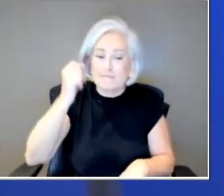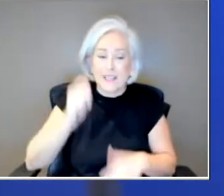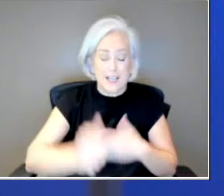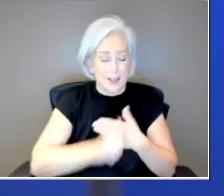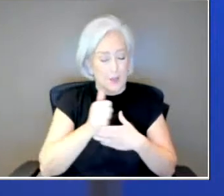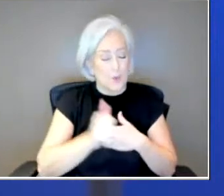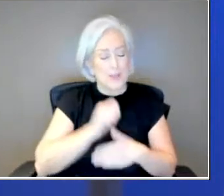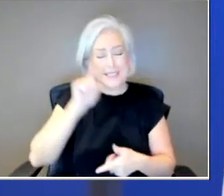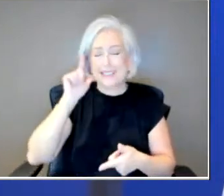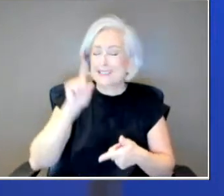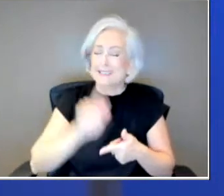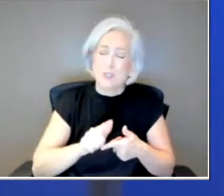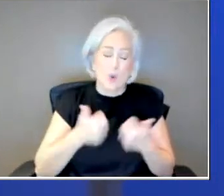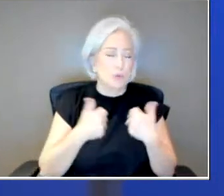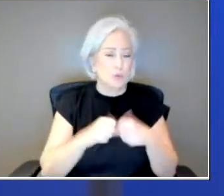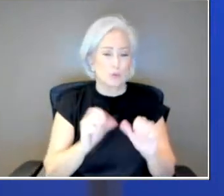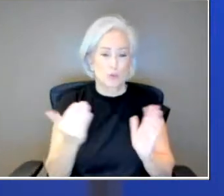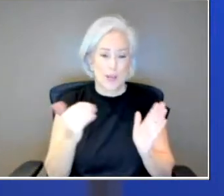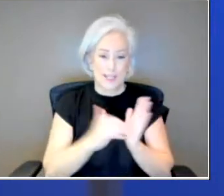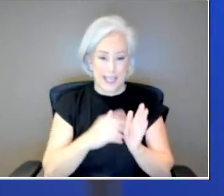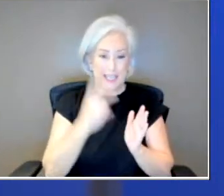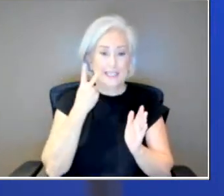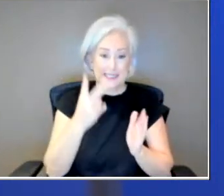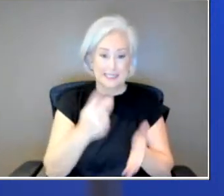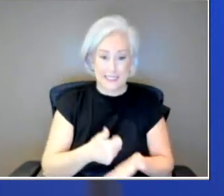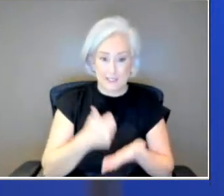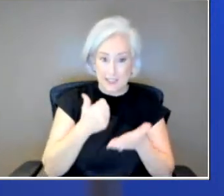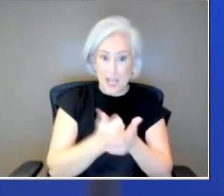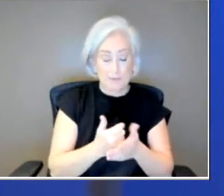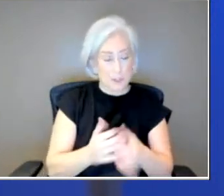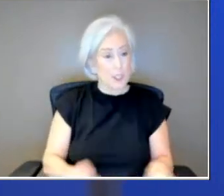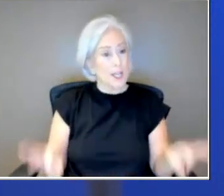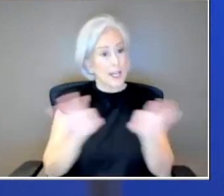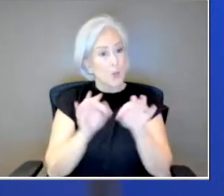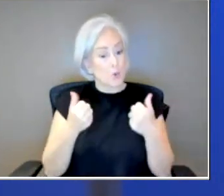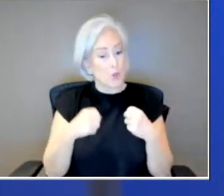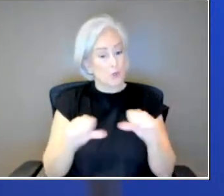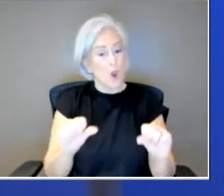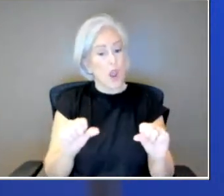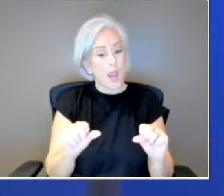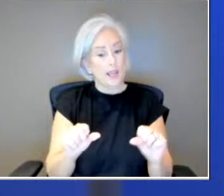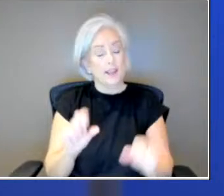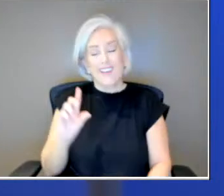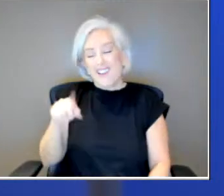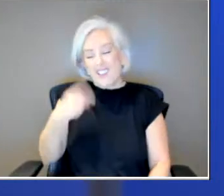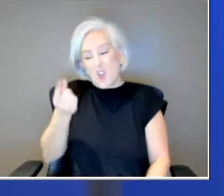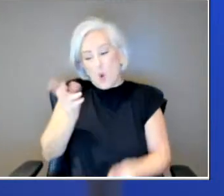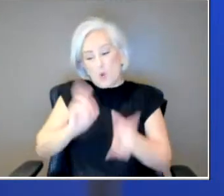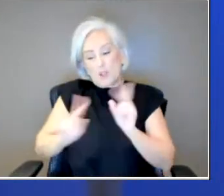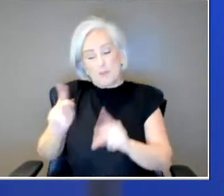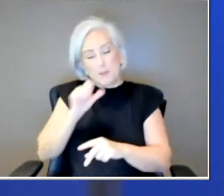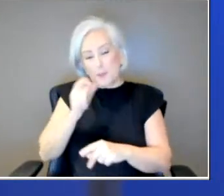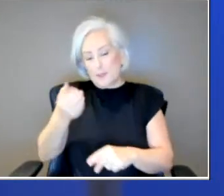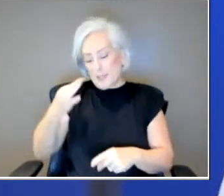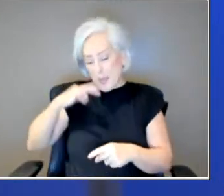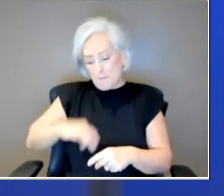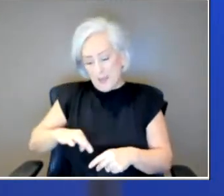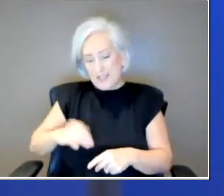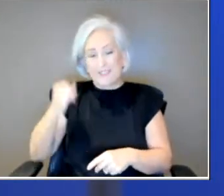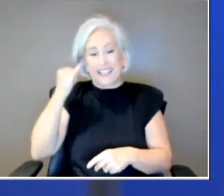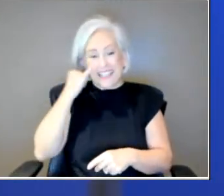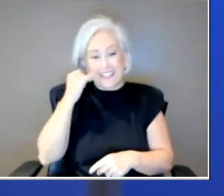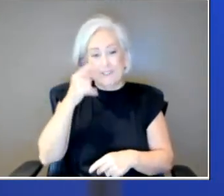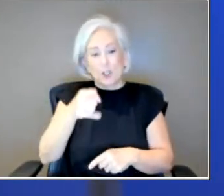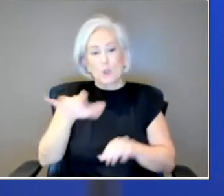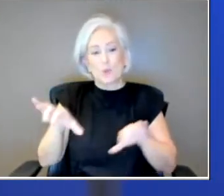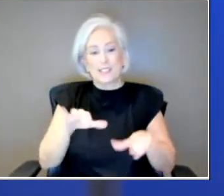and see if it helps. It's very worthwhile to go ahead and try. The only people that I would say would not benefit from trying it is if you did this treatment and you